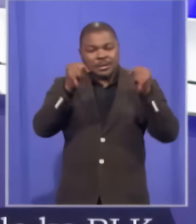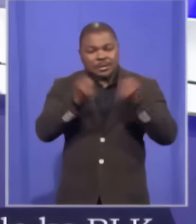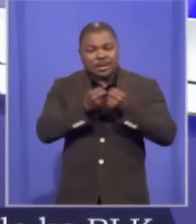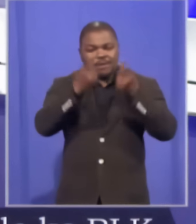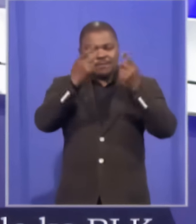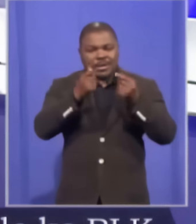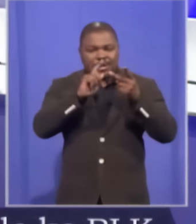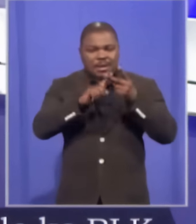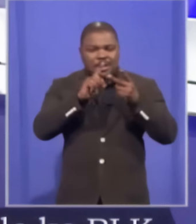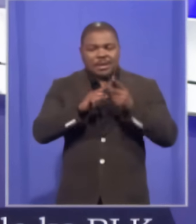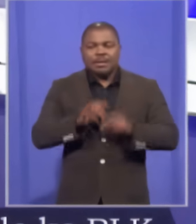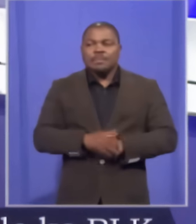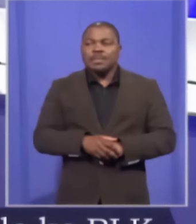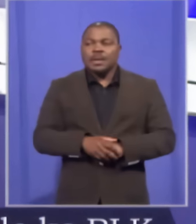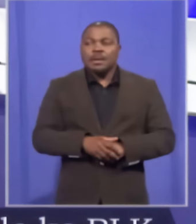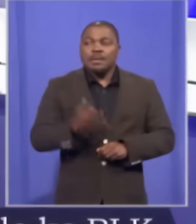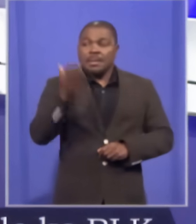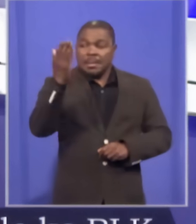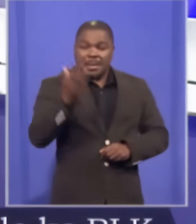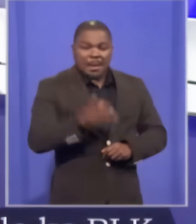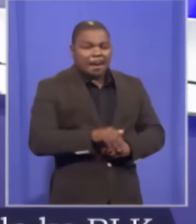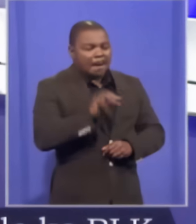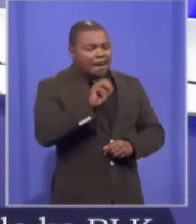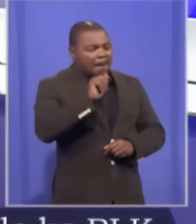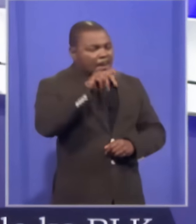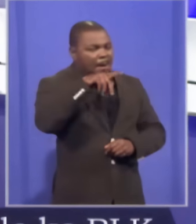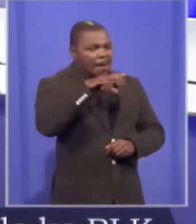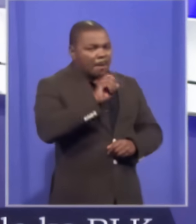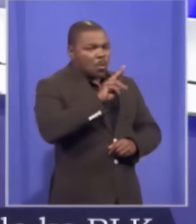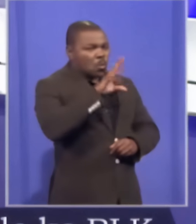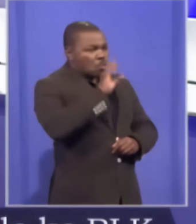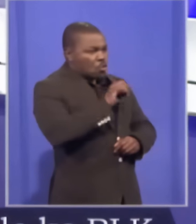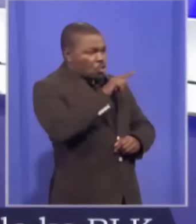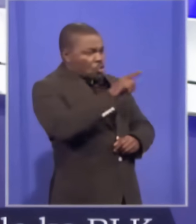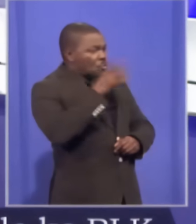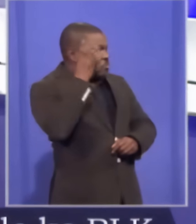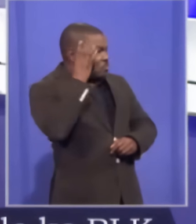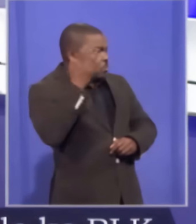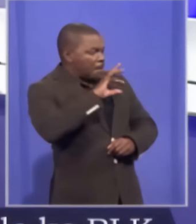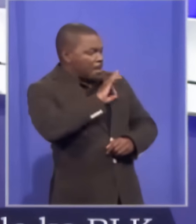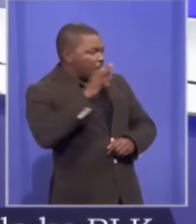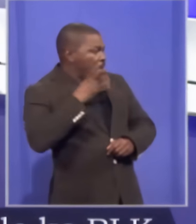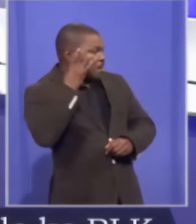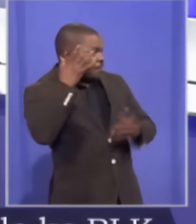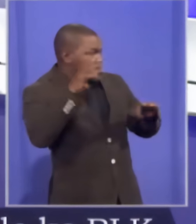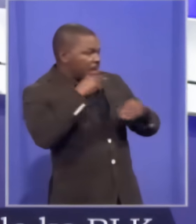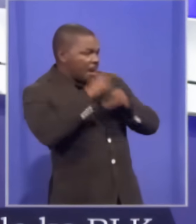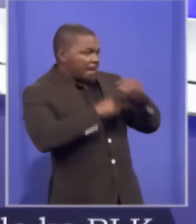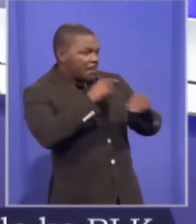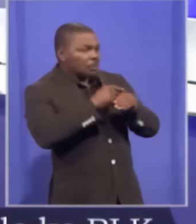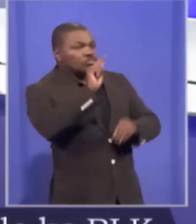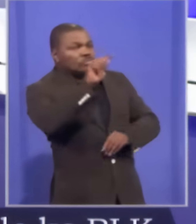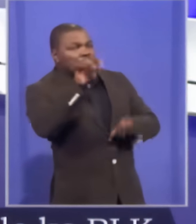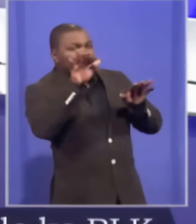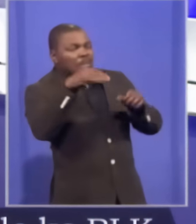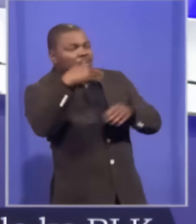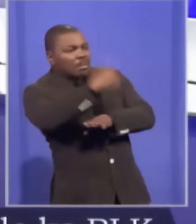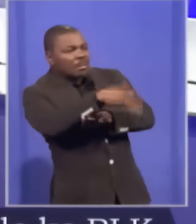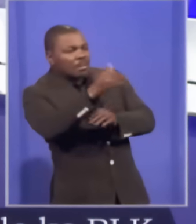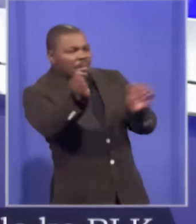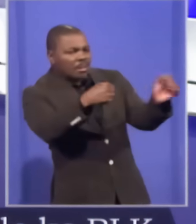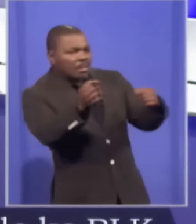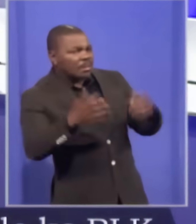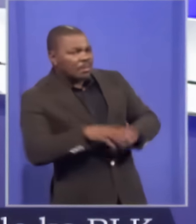Act Ntate Mapoulo di a kwagala le kgone go kwa karabo ya Meyara Phetiši mabapi le go thwala ga badudi ba dinaga di